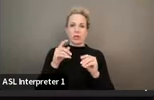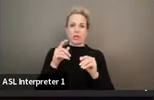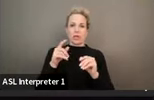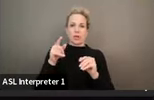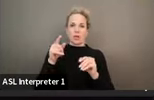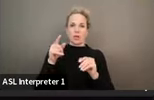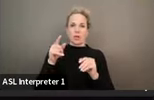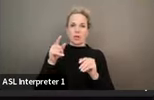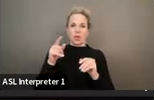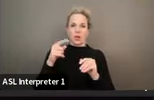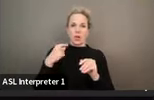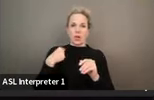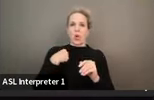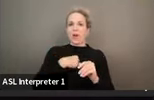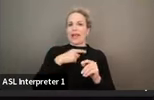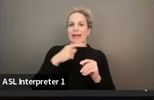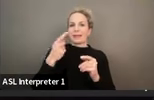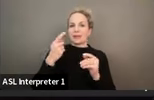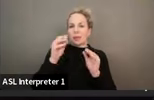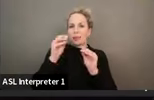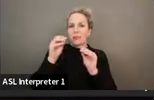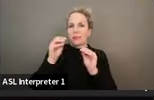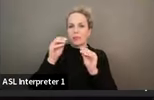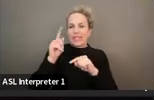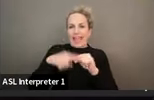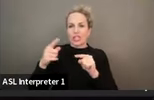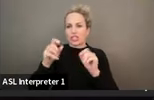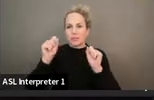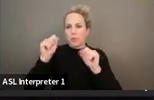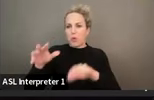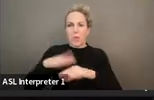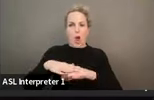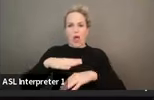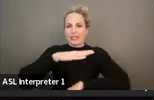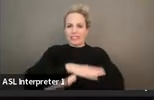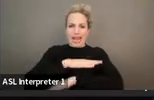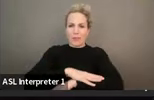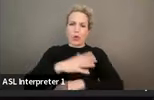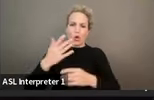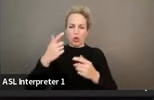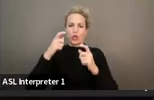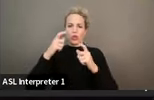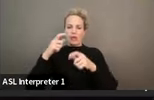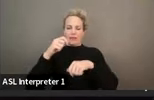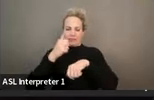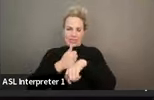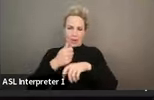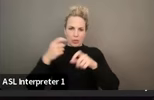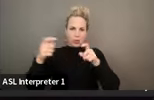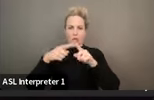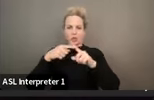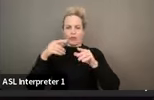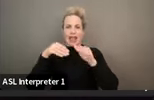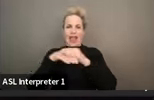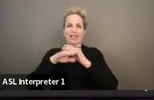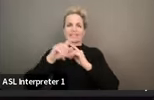to the point that the person who wants to play video games wants kind of a setup or a controller to access